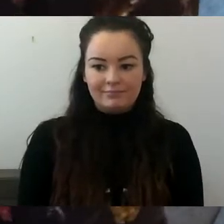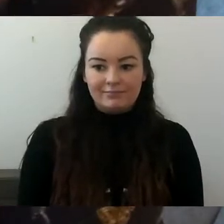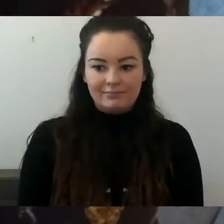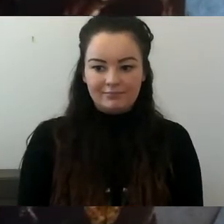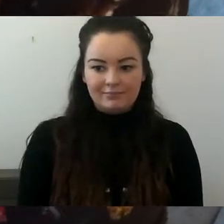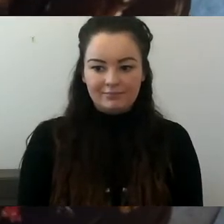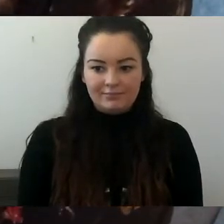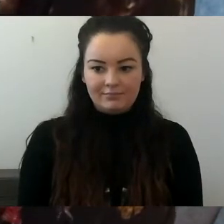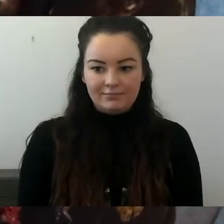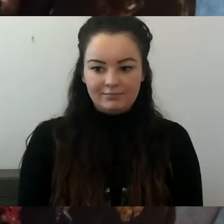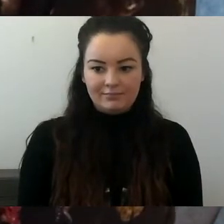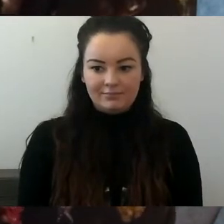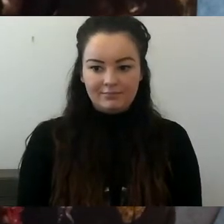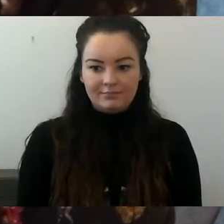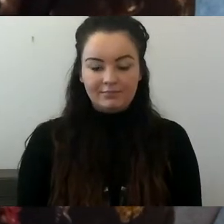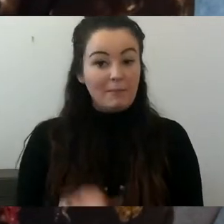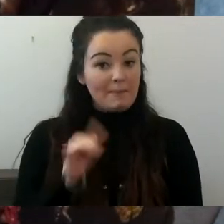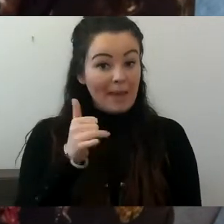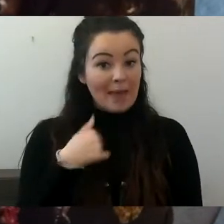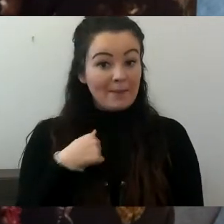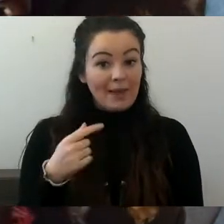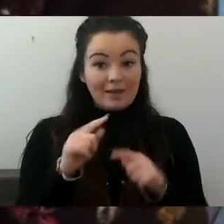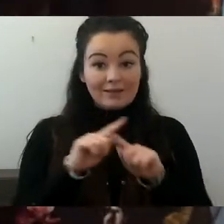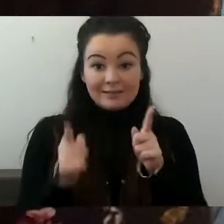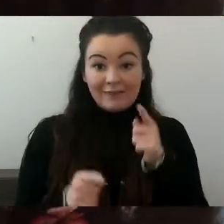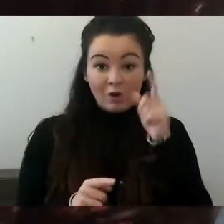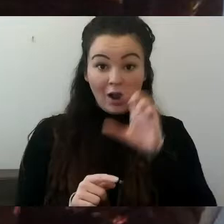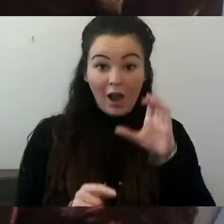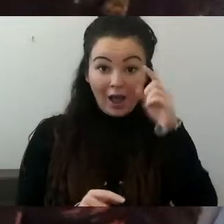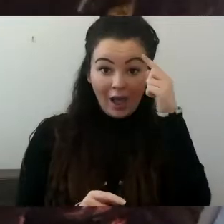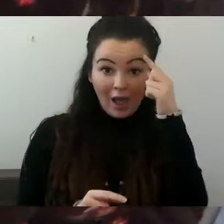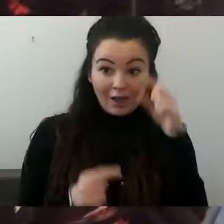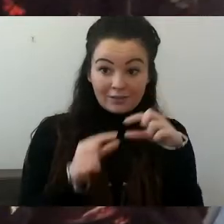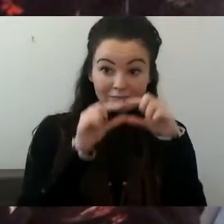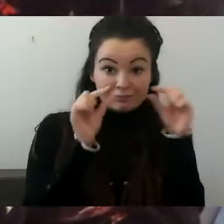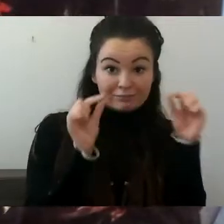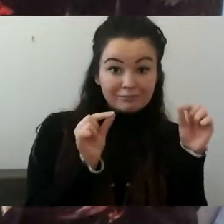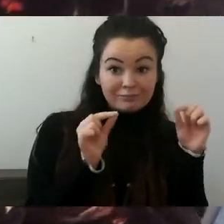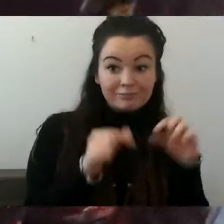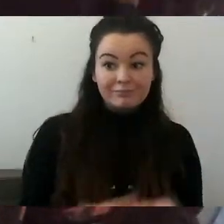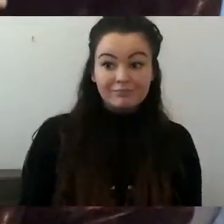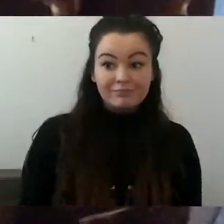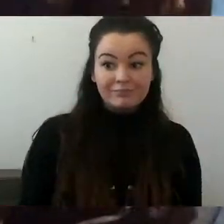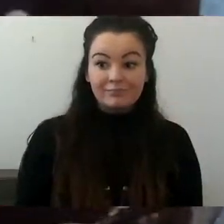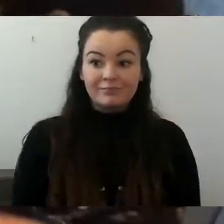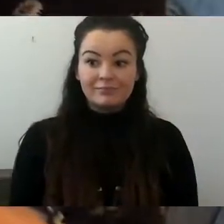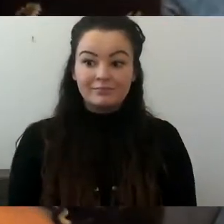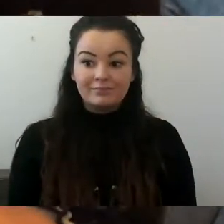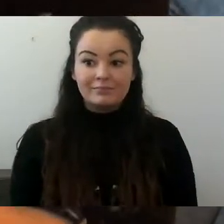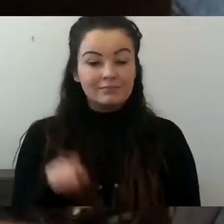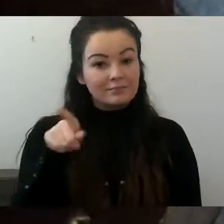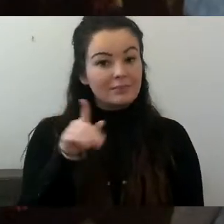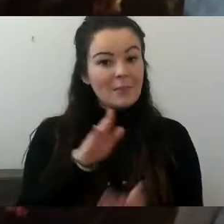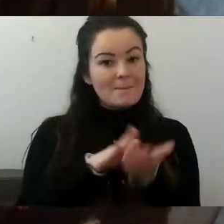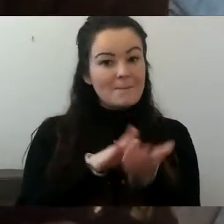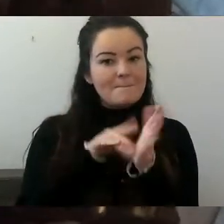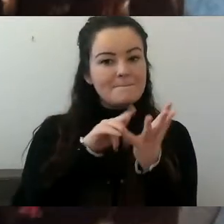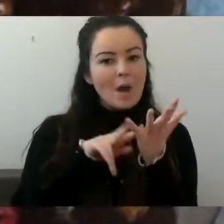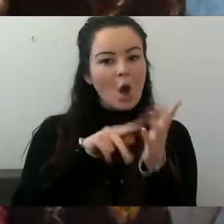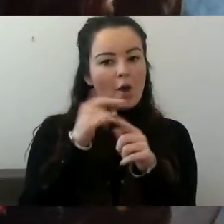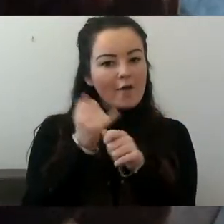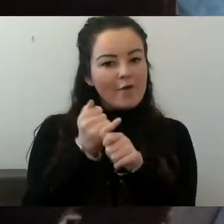So there we go. So I'm going to put an eyebrow down, and I might do another one in a different colour. I think I'll use a